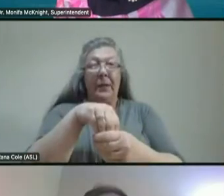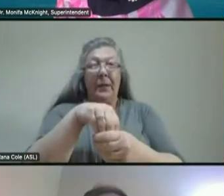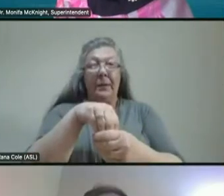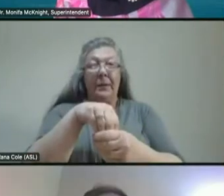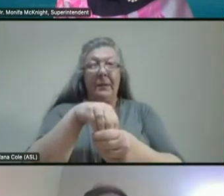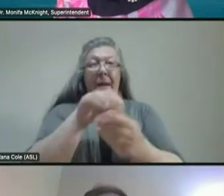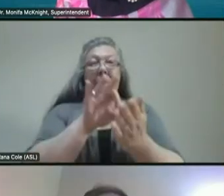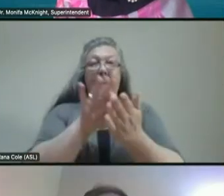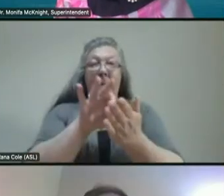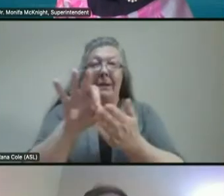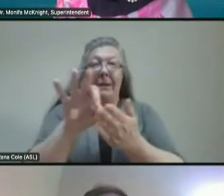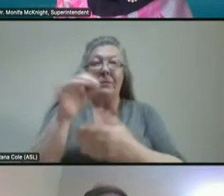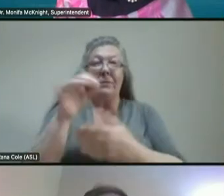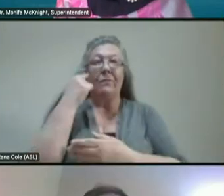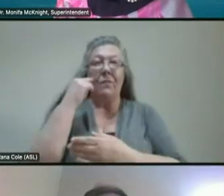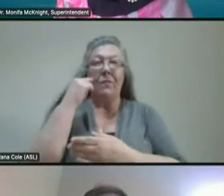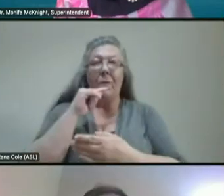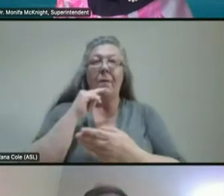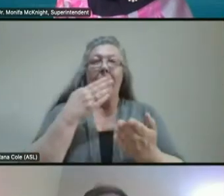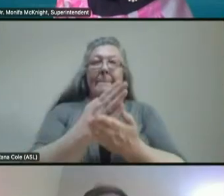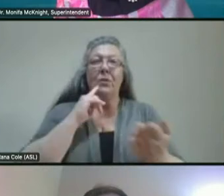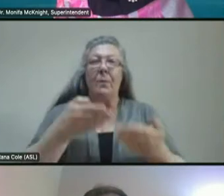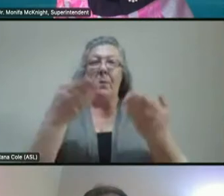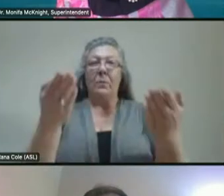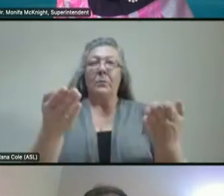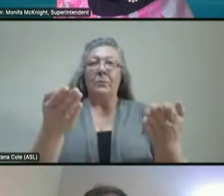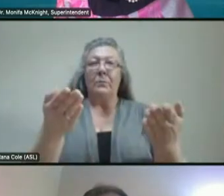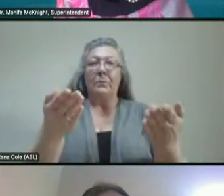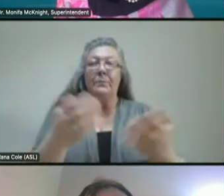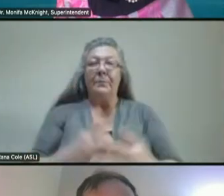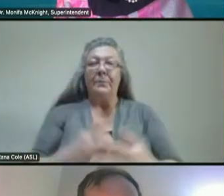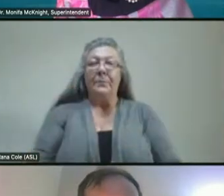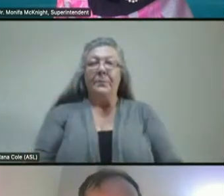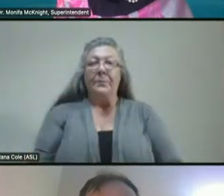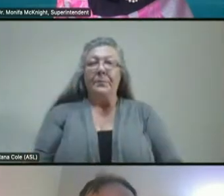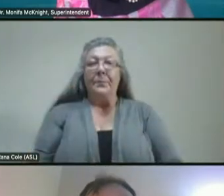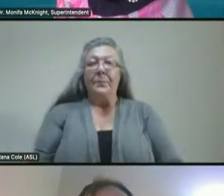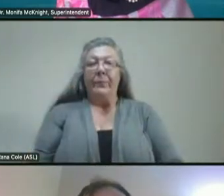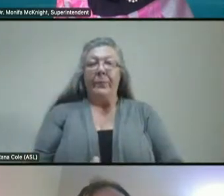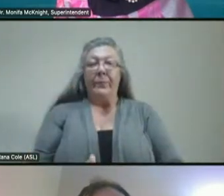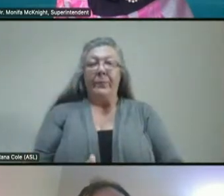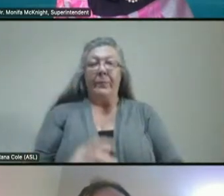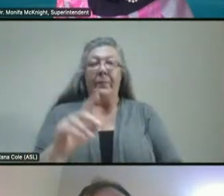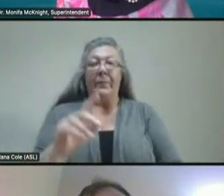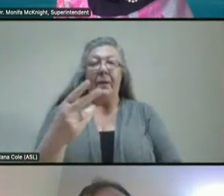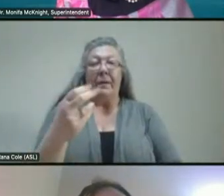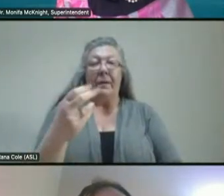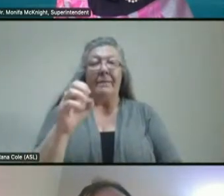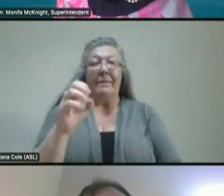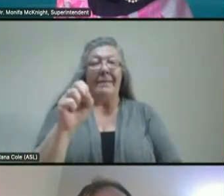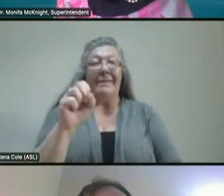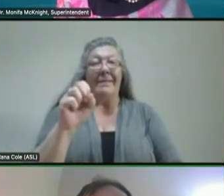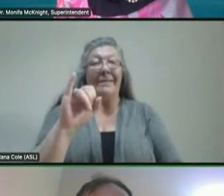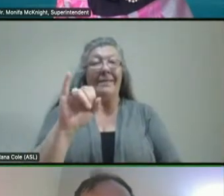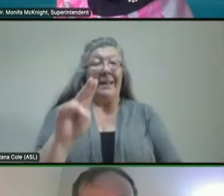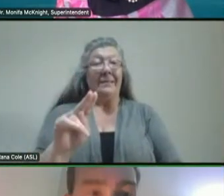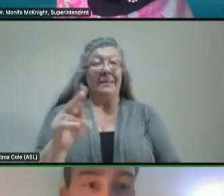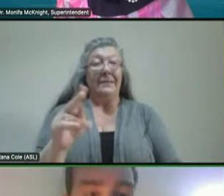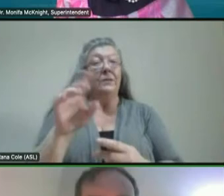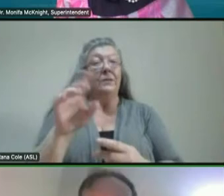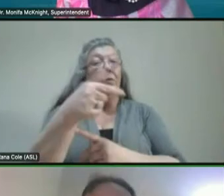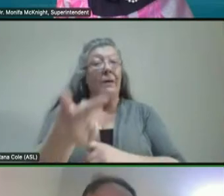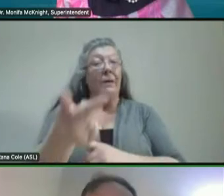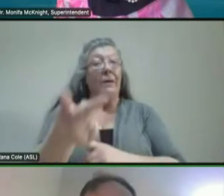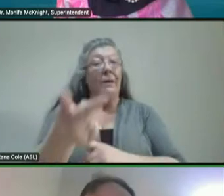board. Thank you. Mr. Thessen, you're up next, and then Ms. Bo will come back to you for another question. Great. Thank you very